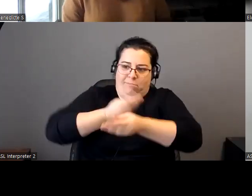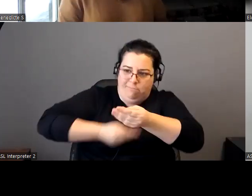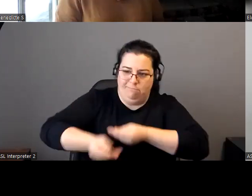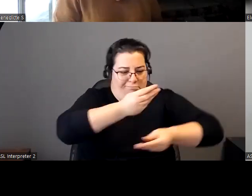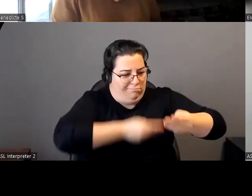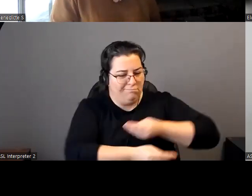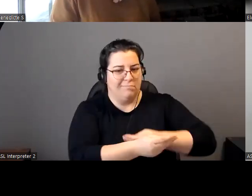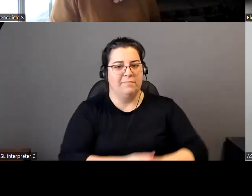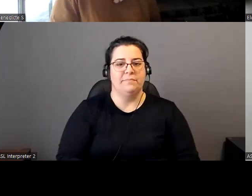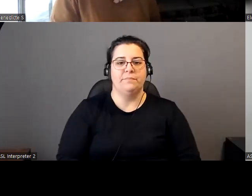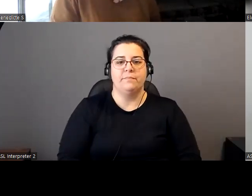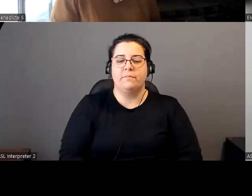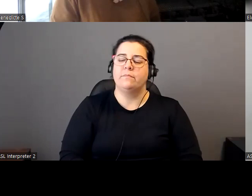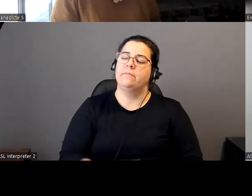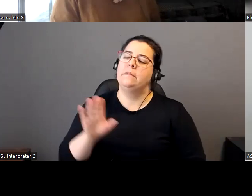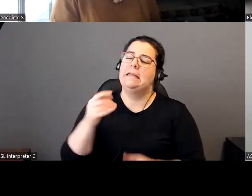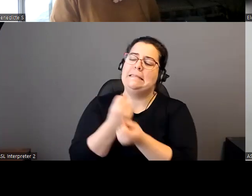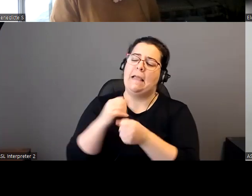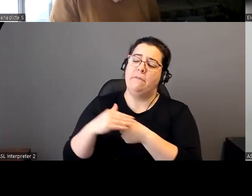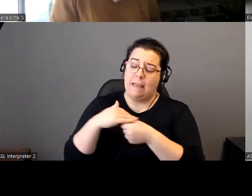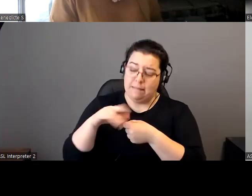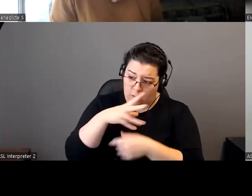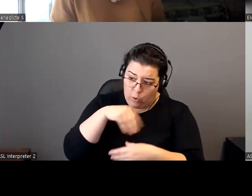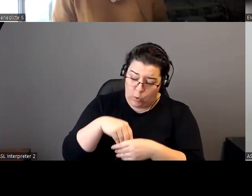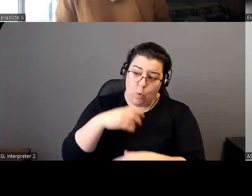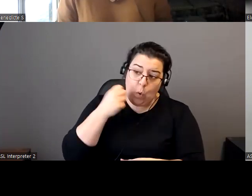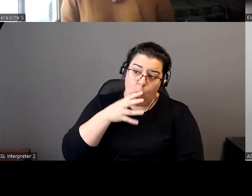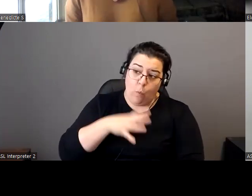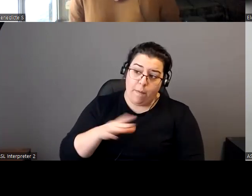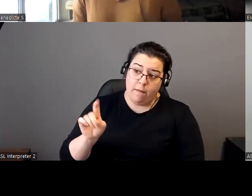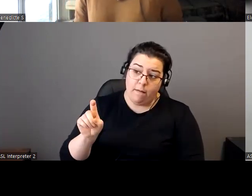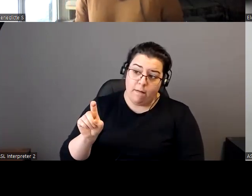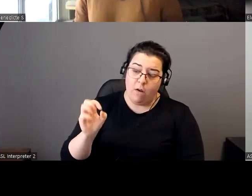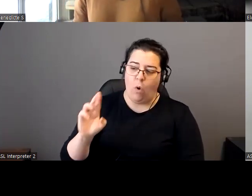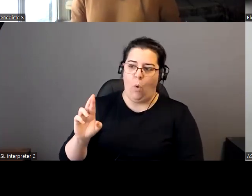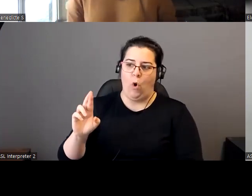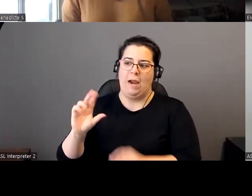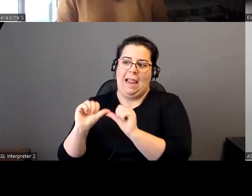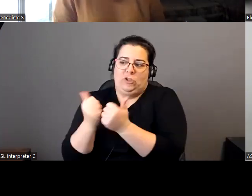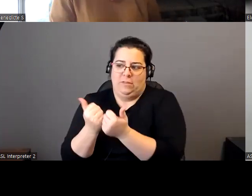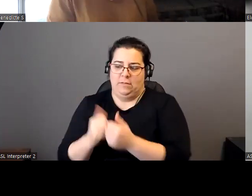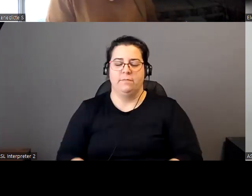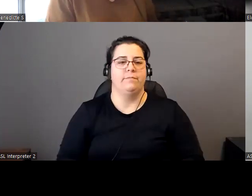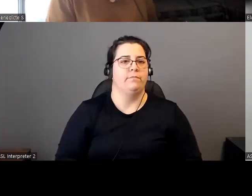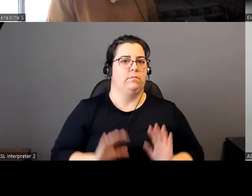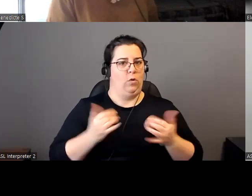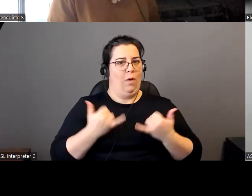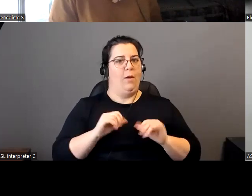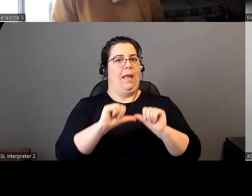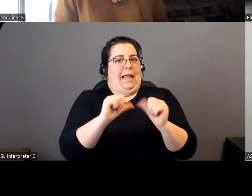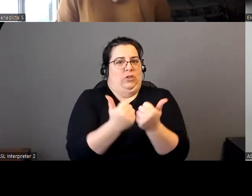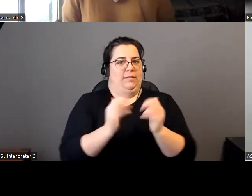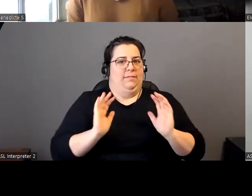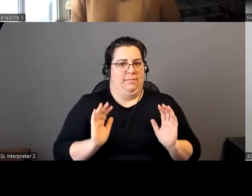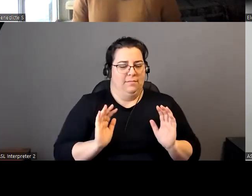the Safe Spaces, that includes older women themselves, or just service provider agencies? Currently Currently only the agencies, Okay. But I